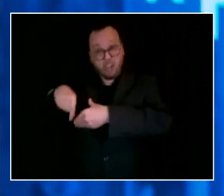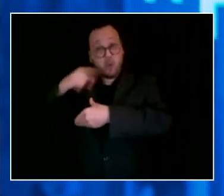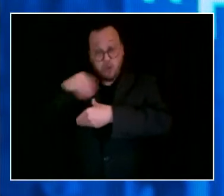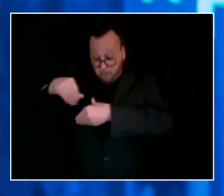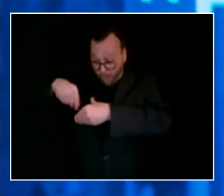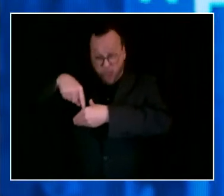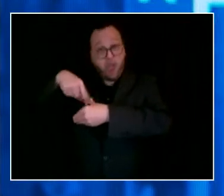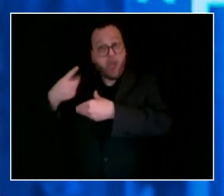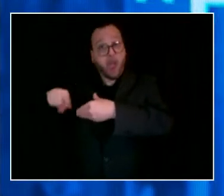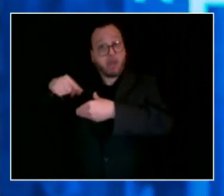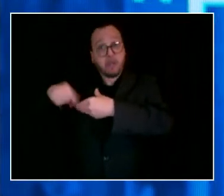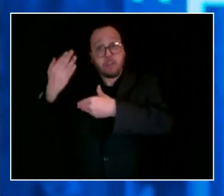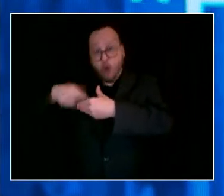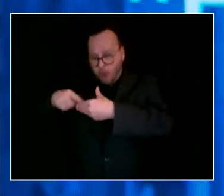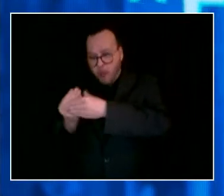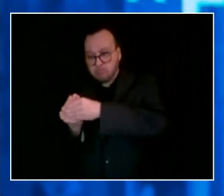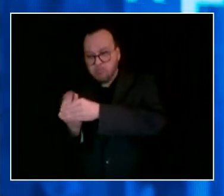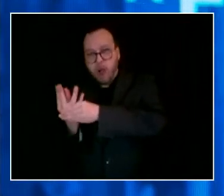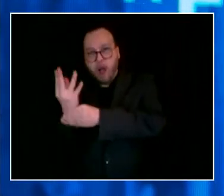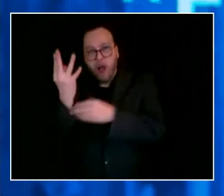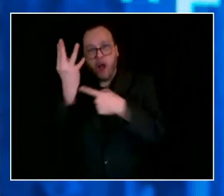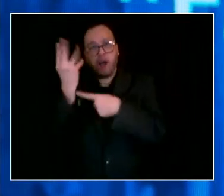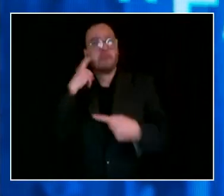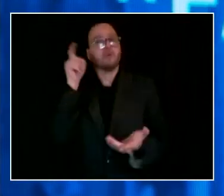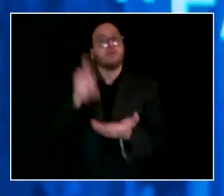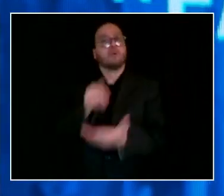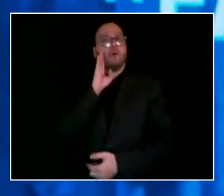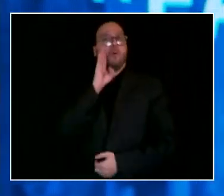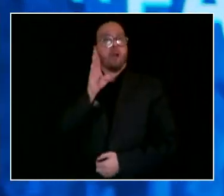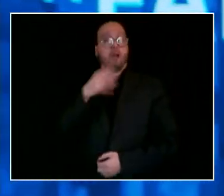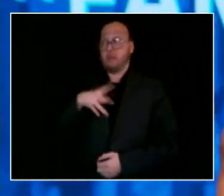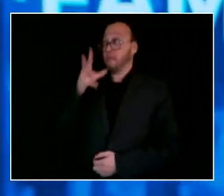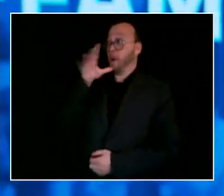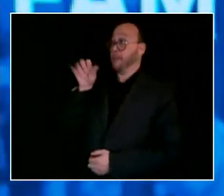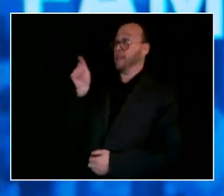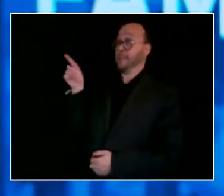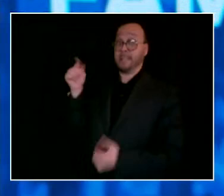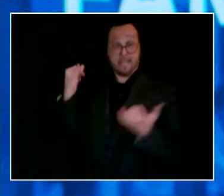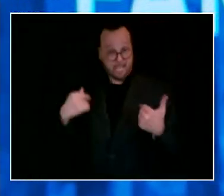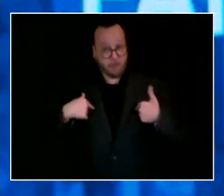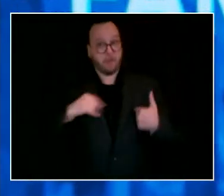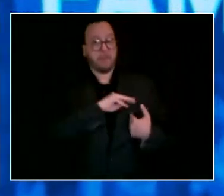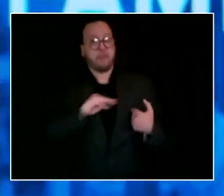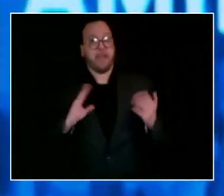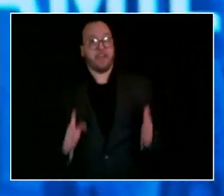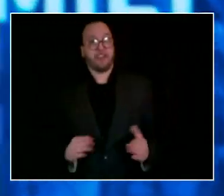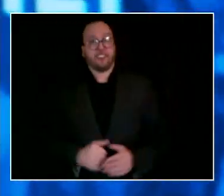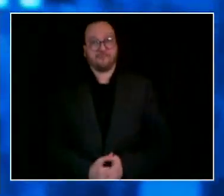fruits of your labor. Mommy did it, and that's why I'm mayor. Thank you.